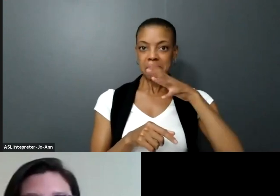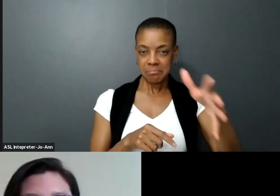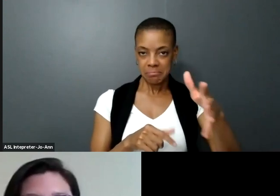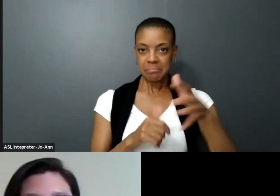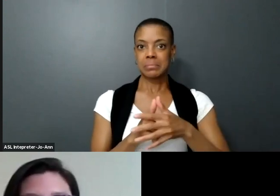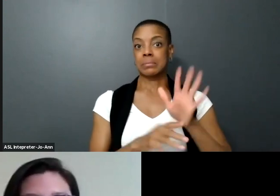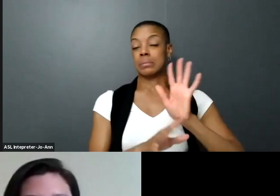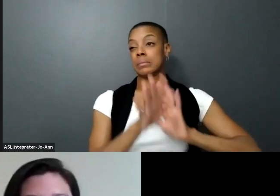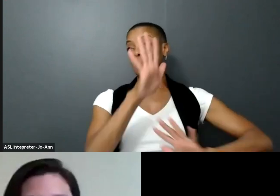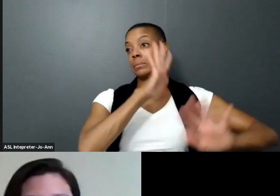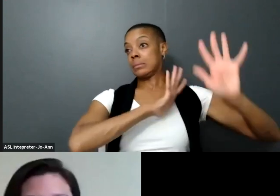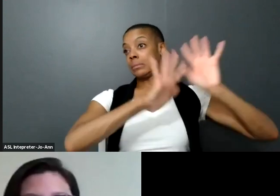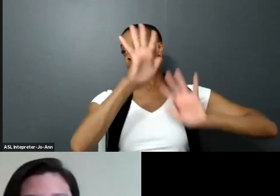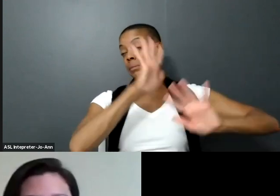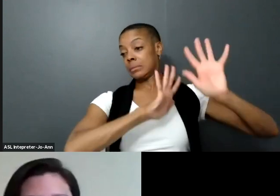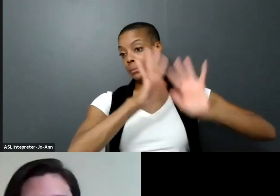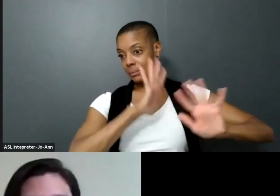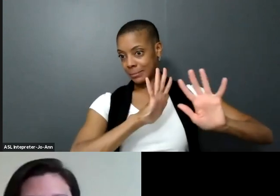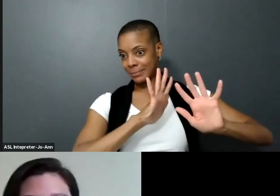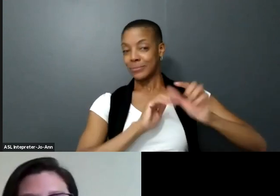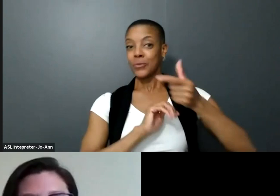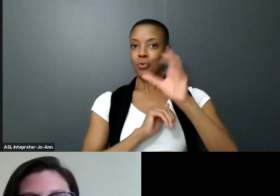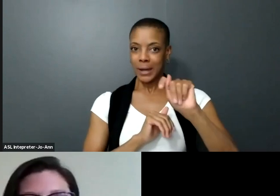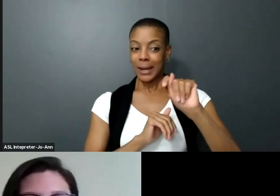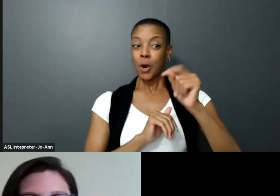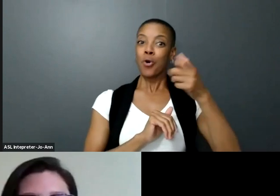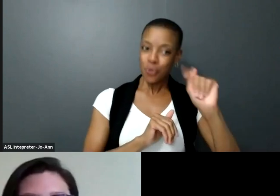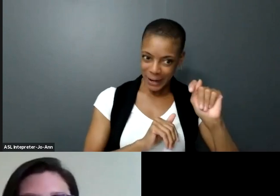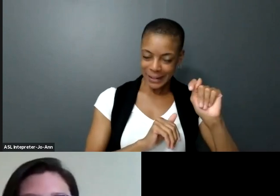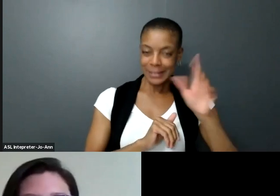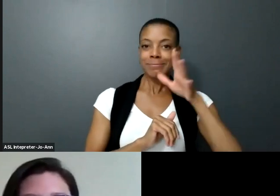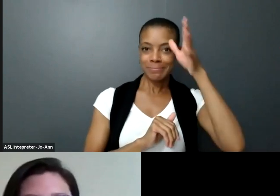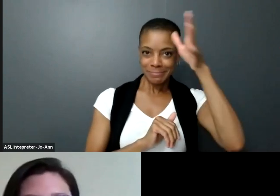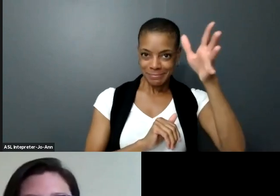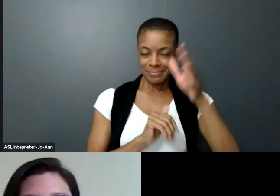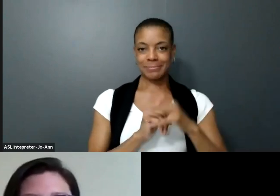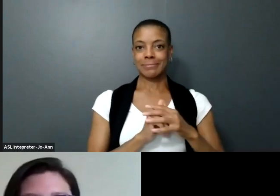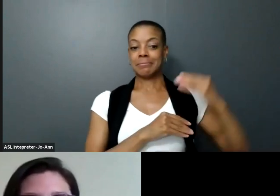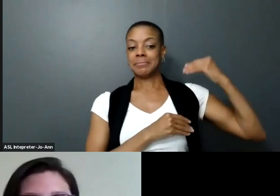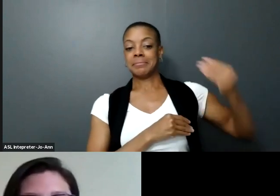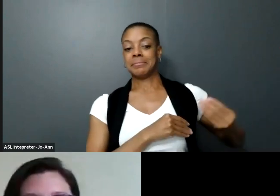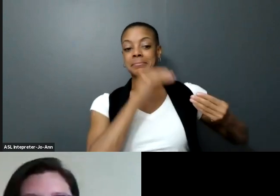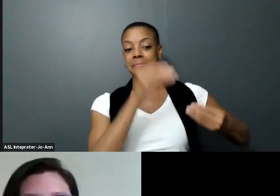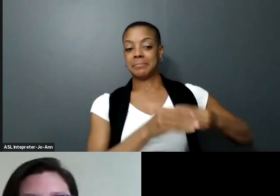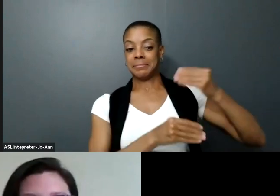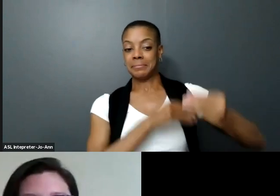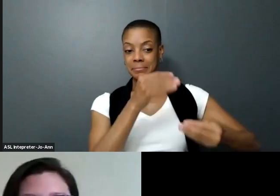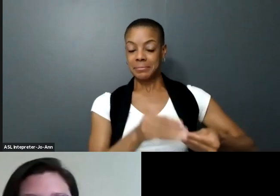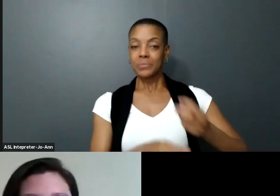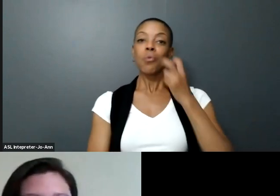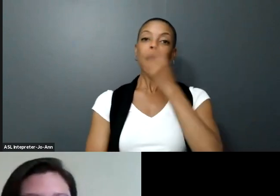his great-grandparents' great-grandparents. In this way of telling our stories, we have an oral history of